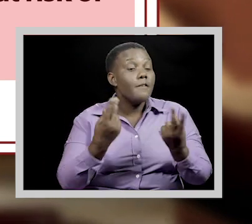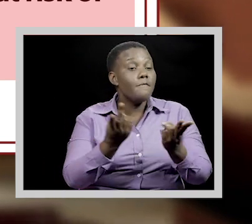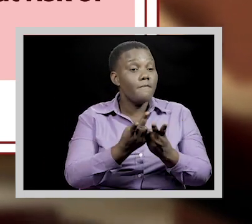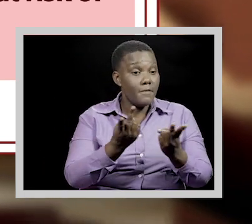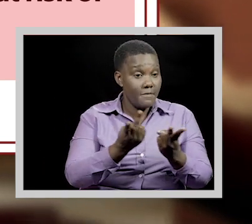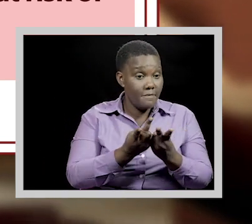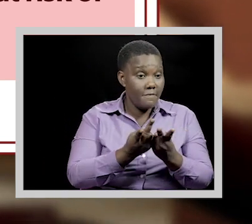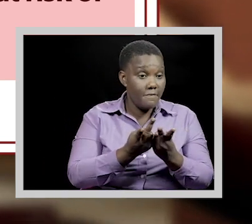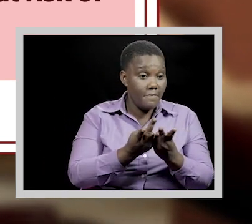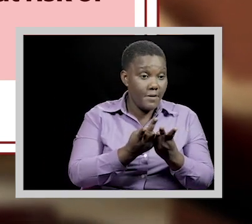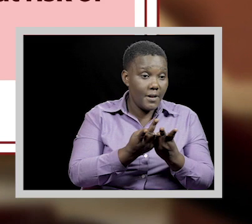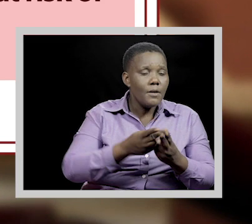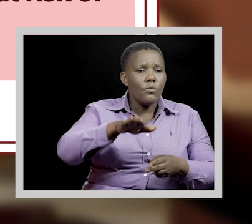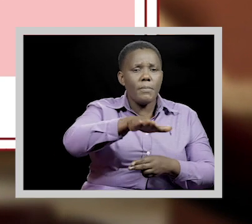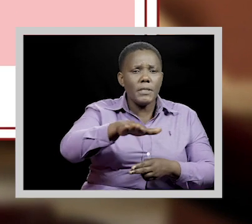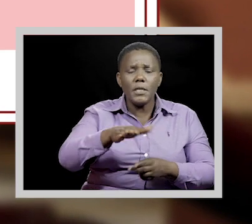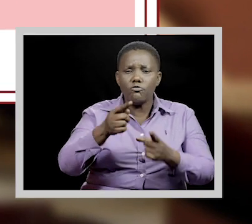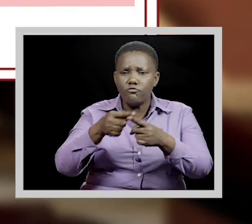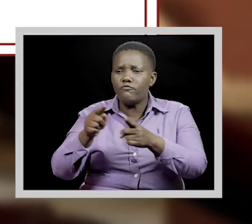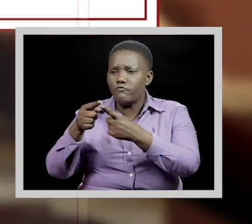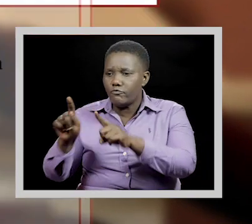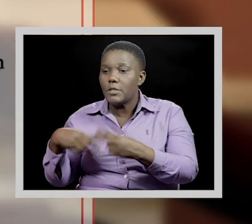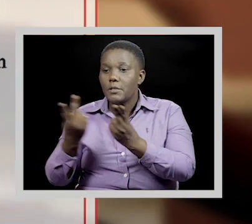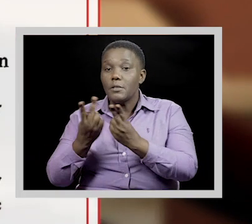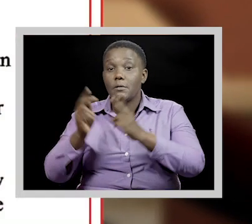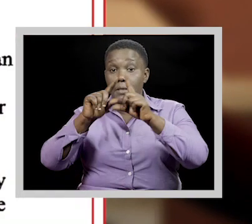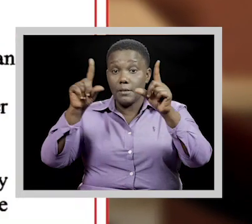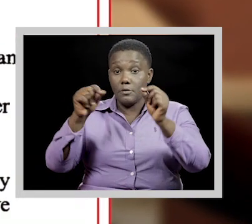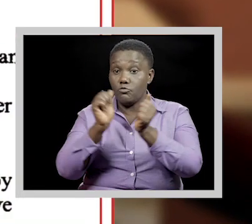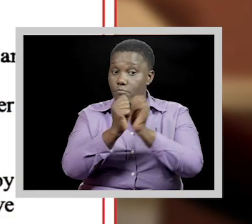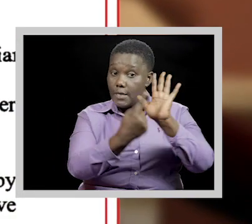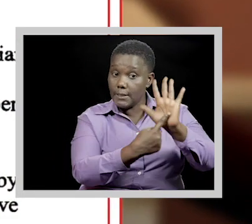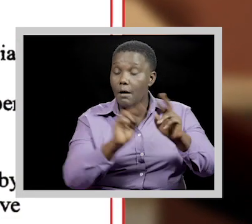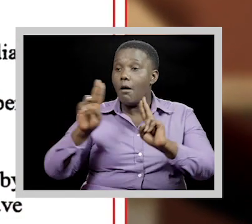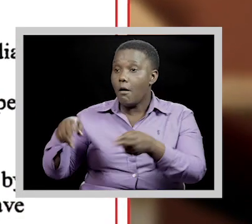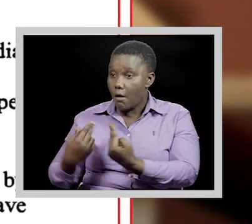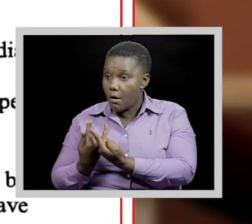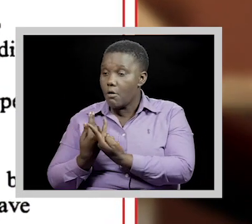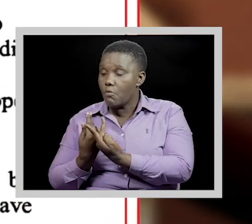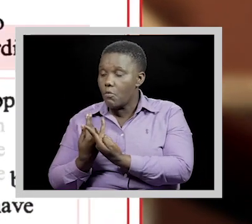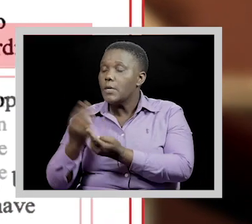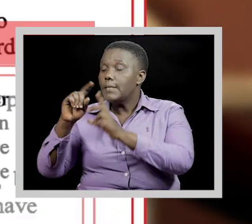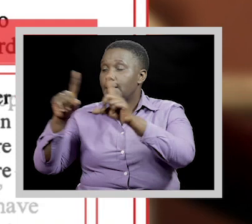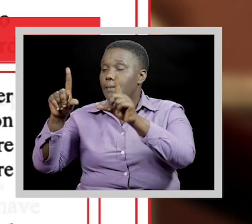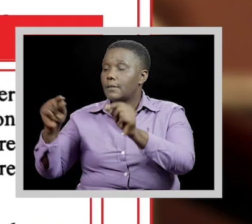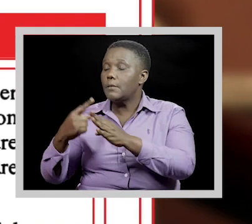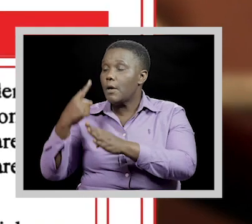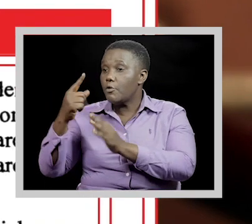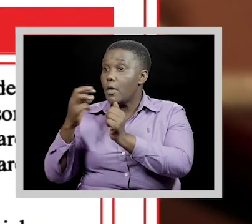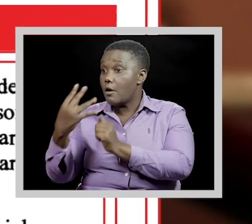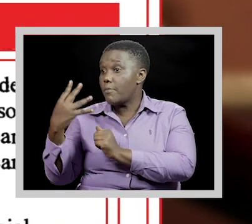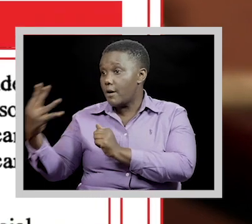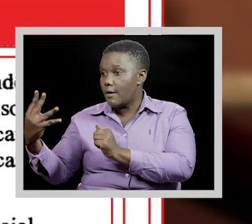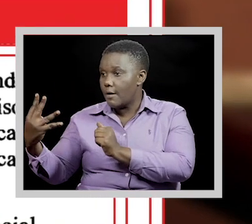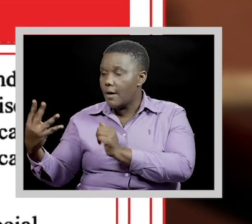harm and one or more of the circumstances contained in Section 16 or Section 144 of